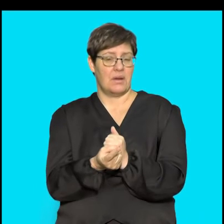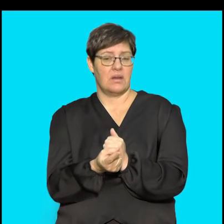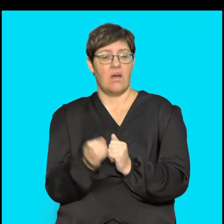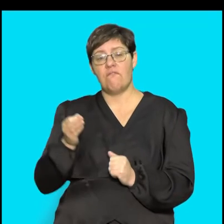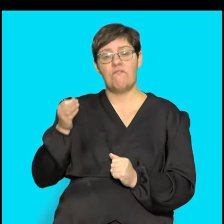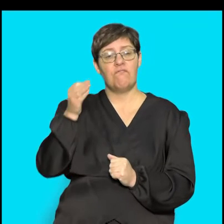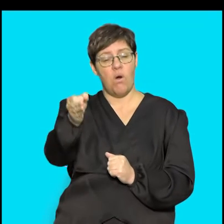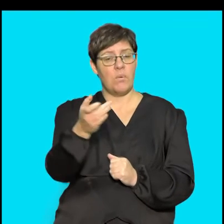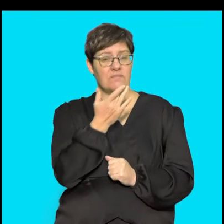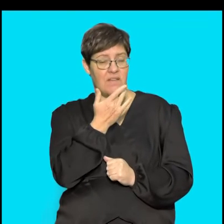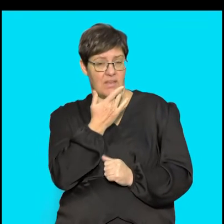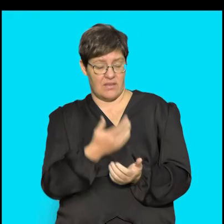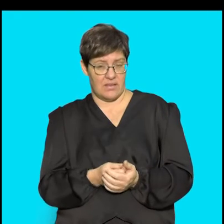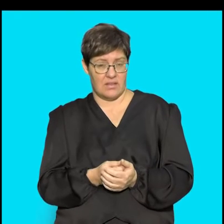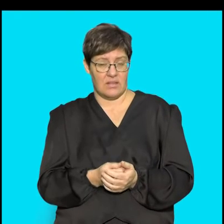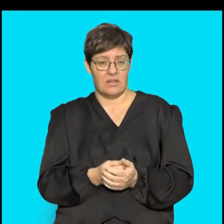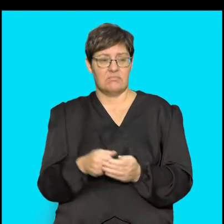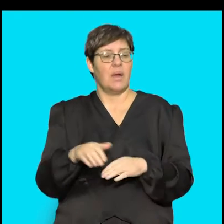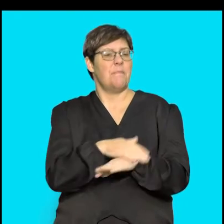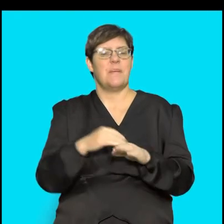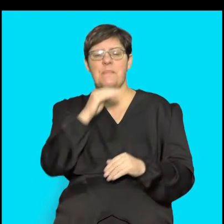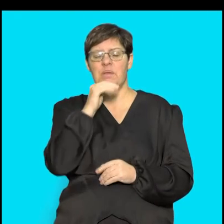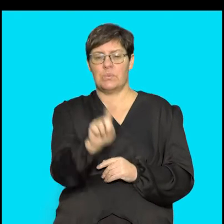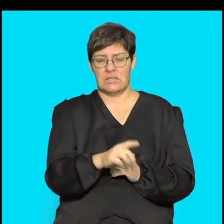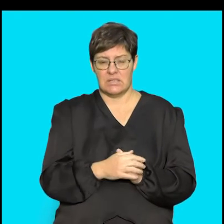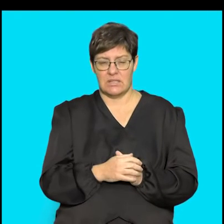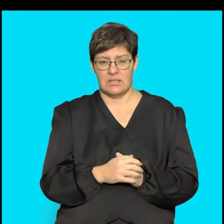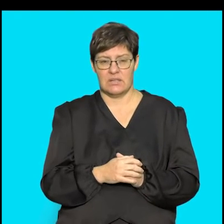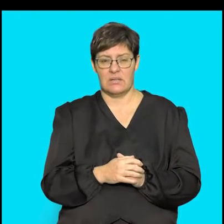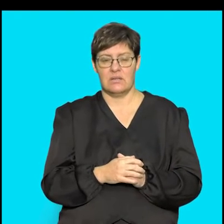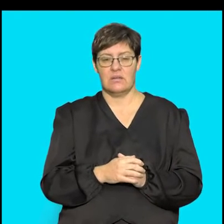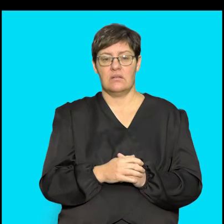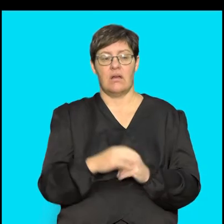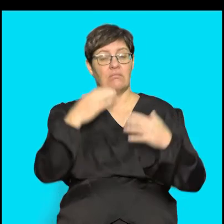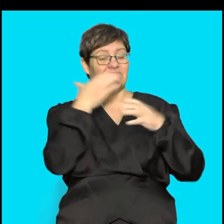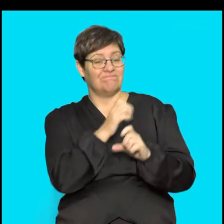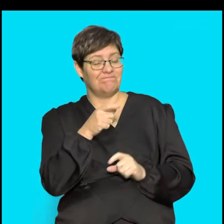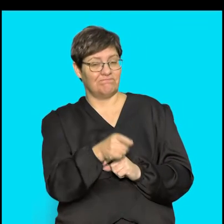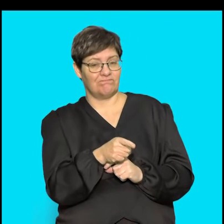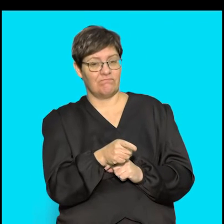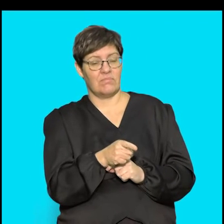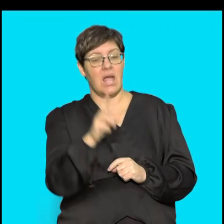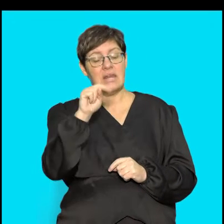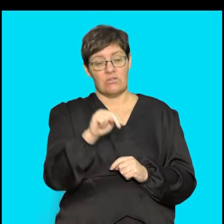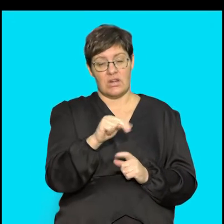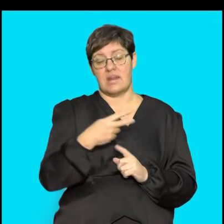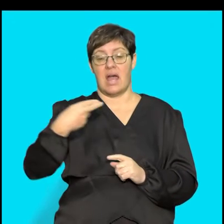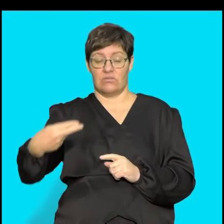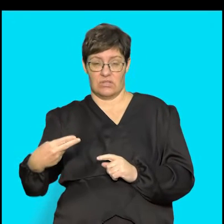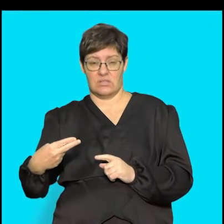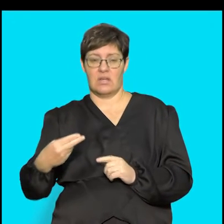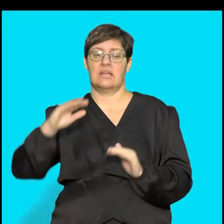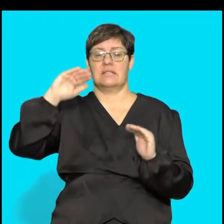happen if the forward reaction is favored? It basically means that the concentration of nitrogen